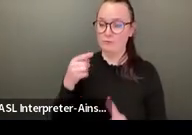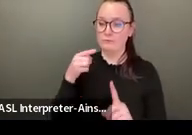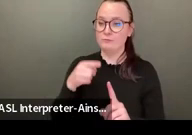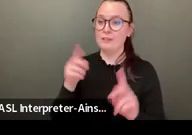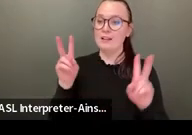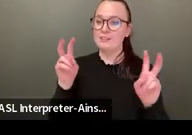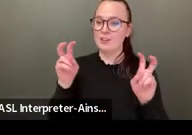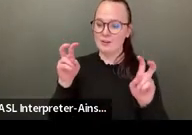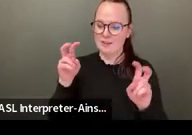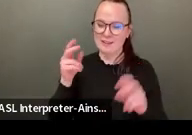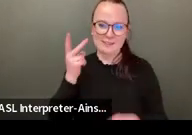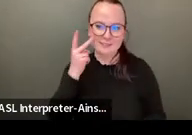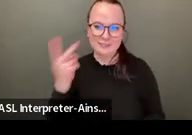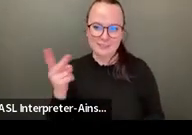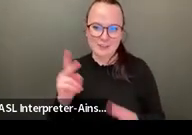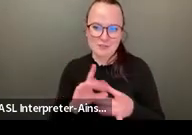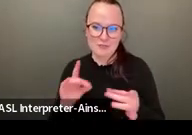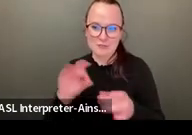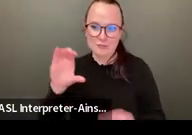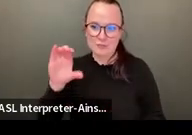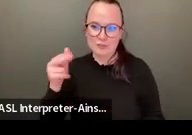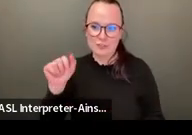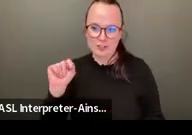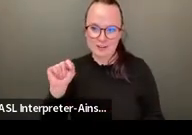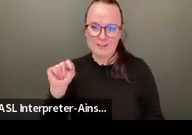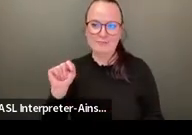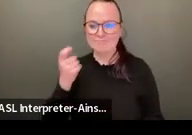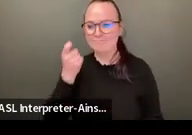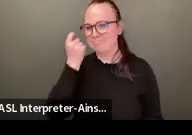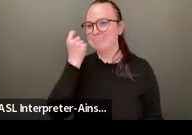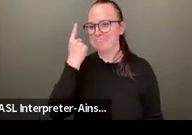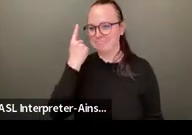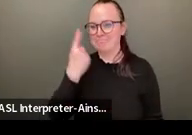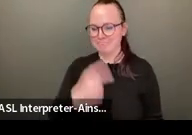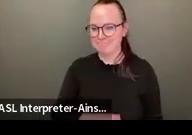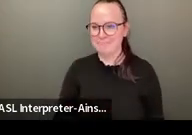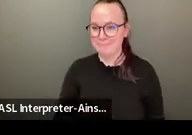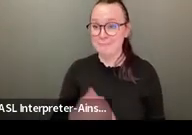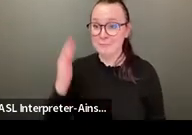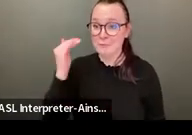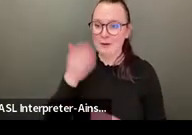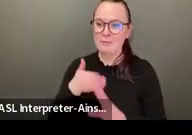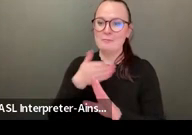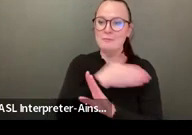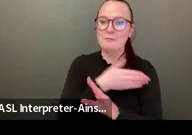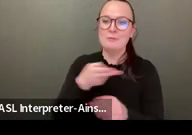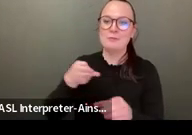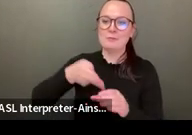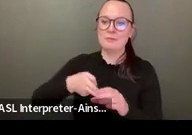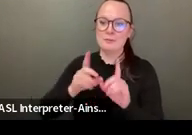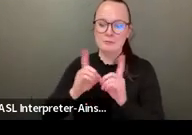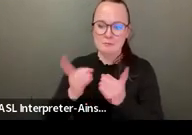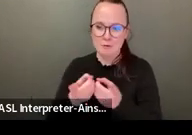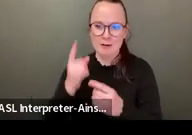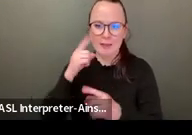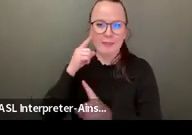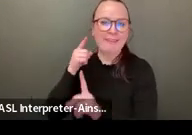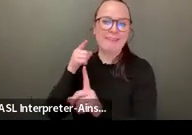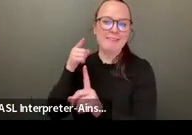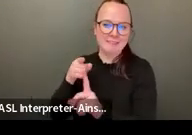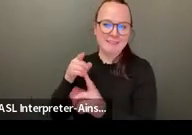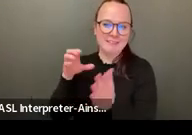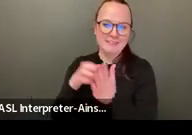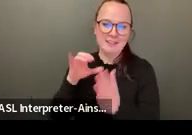the chat, which makes sense to me because before joining the department, this is probably the section of the IEP